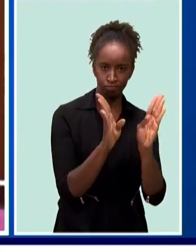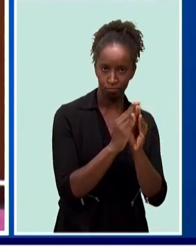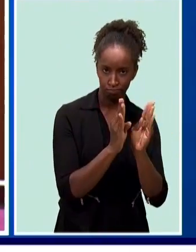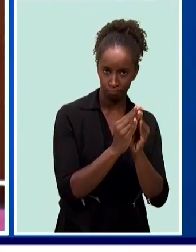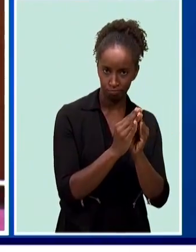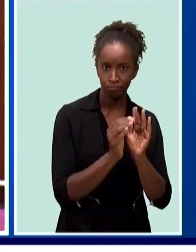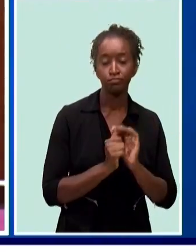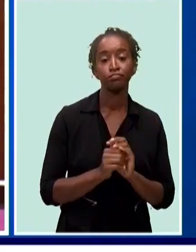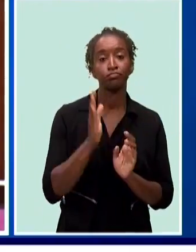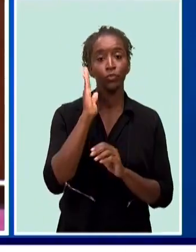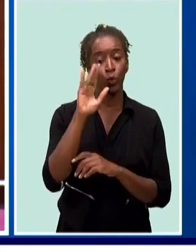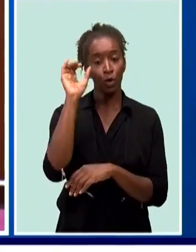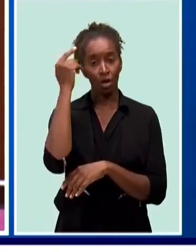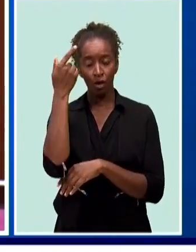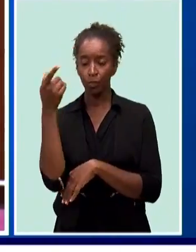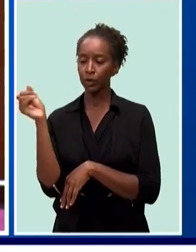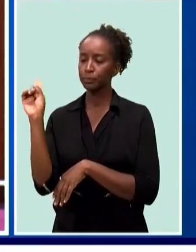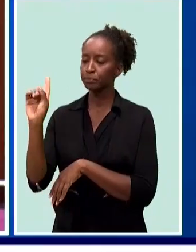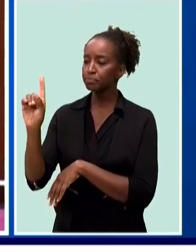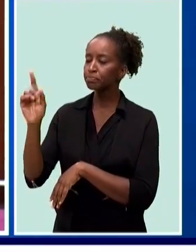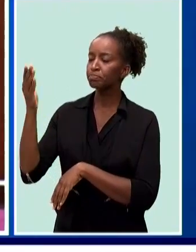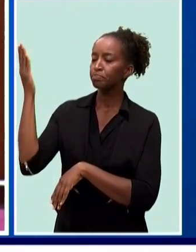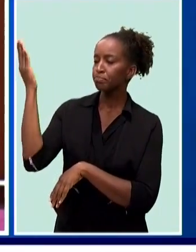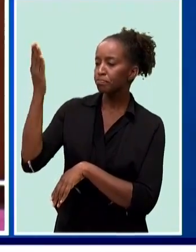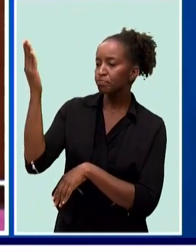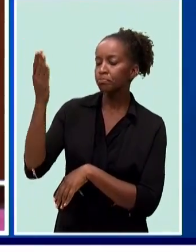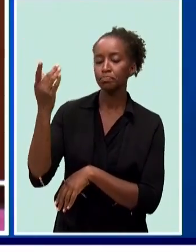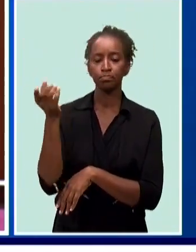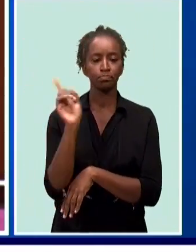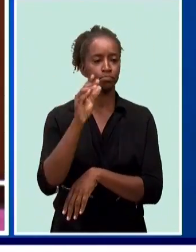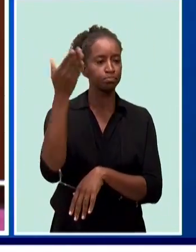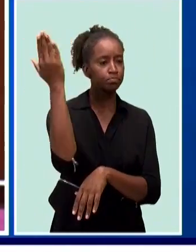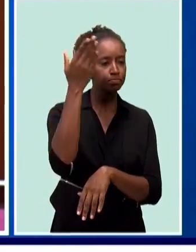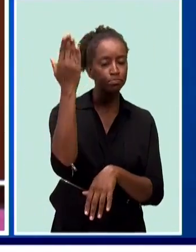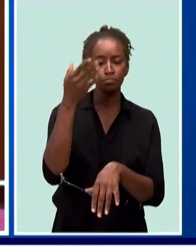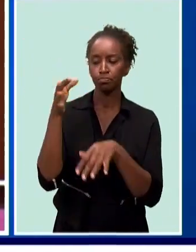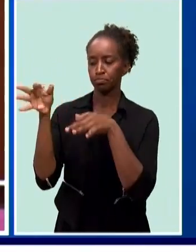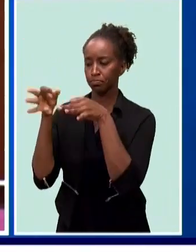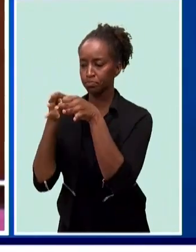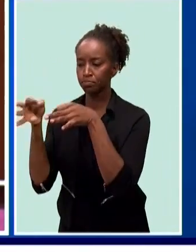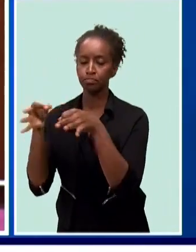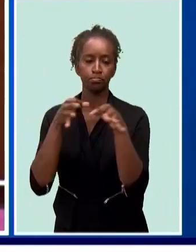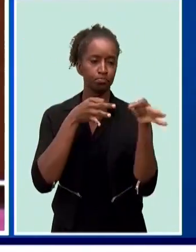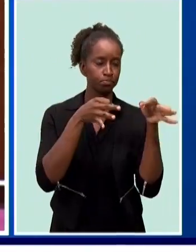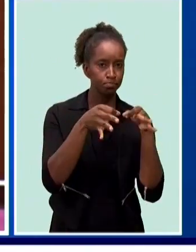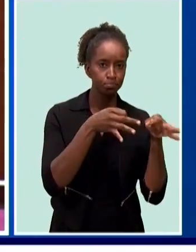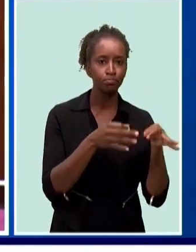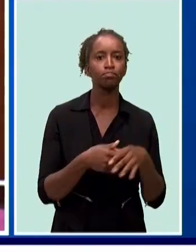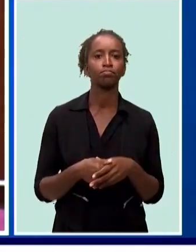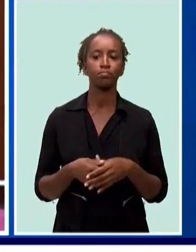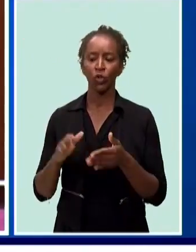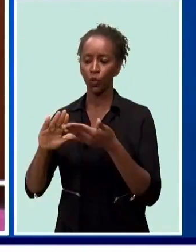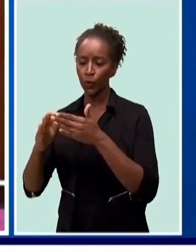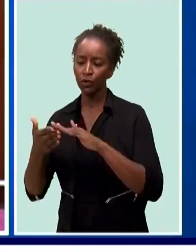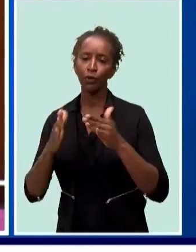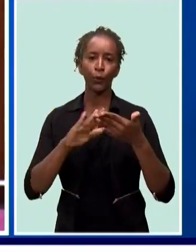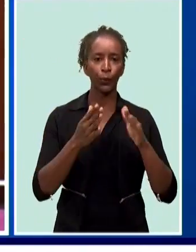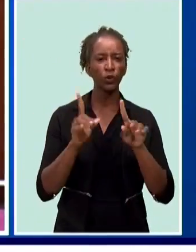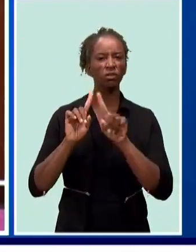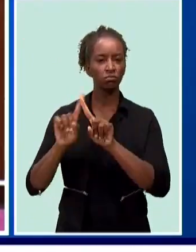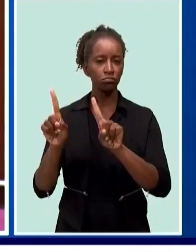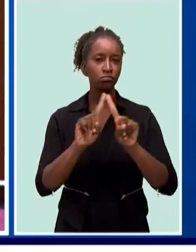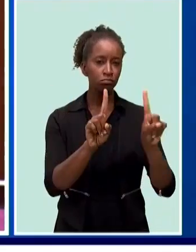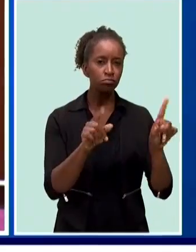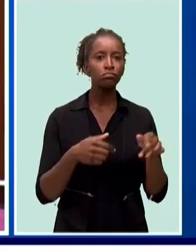speaking to Barbadians in different communities so that they are then able to understand exactly what's going on. We will also walk with some of